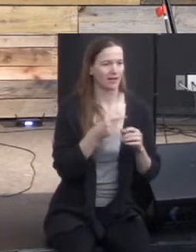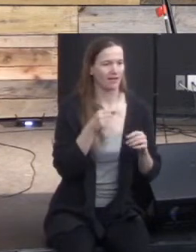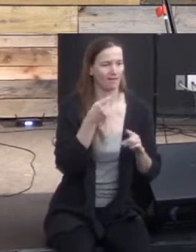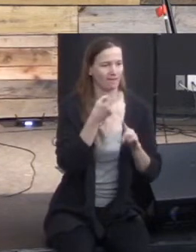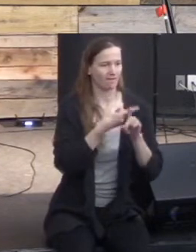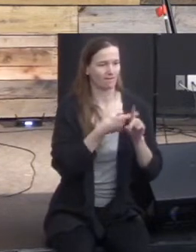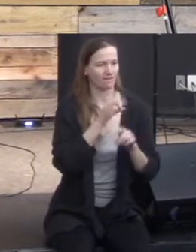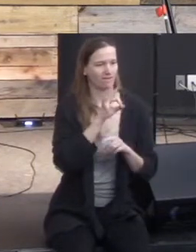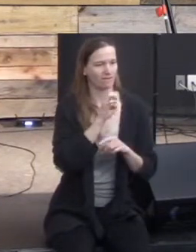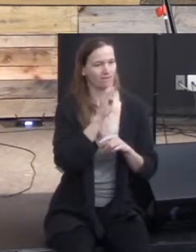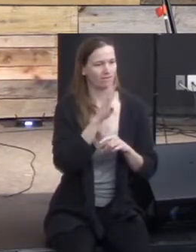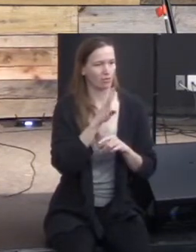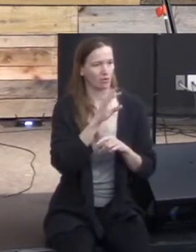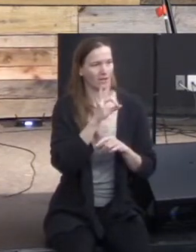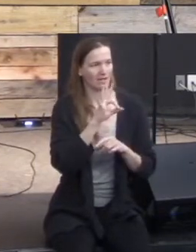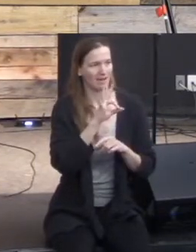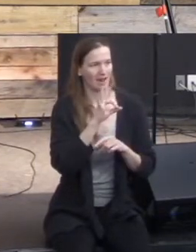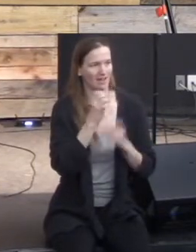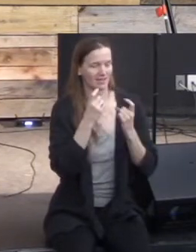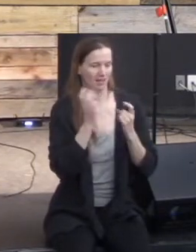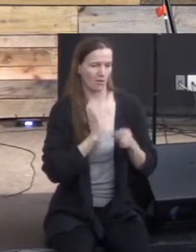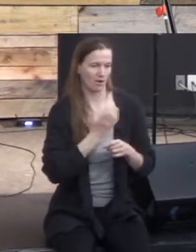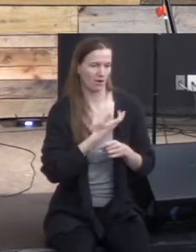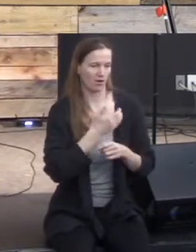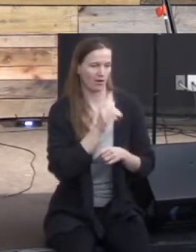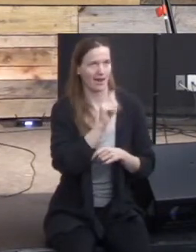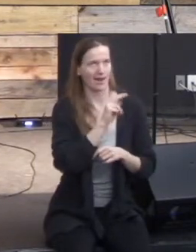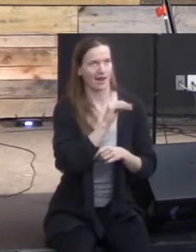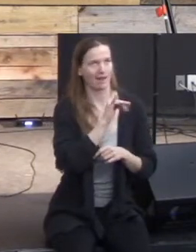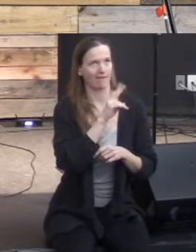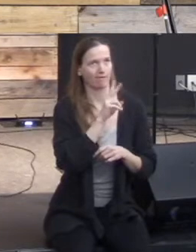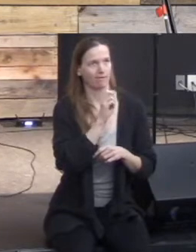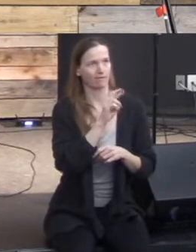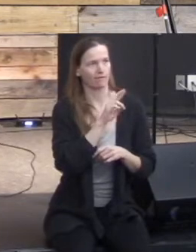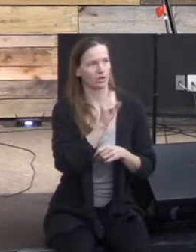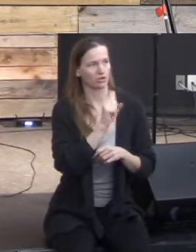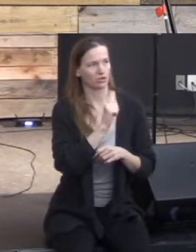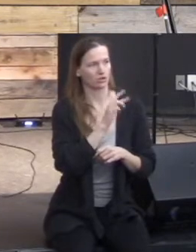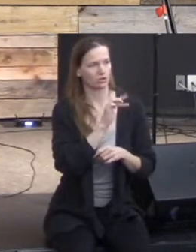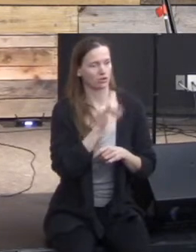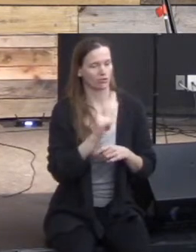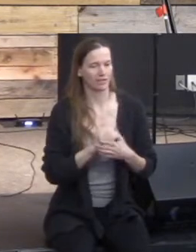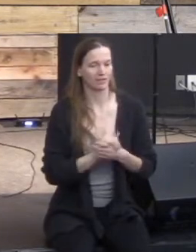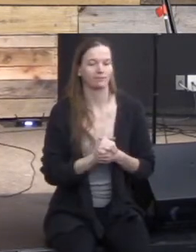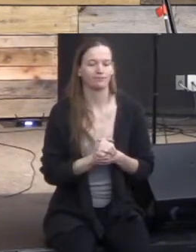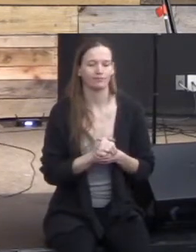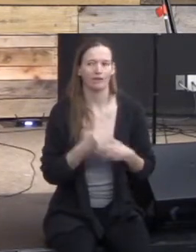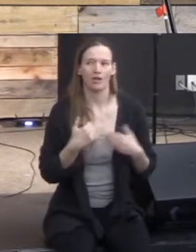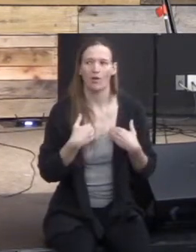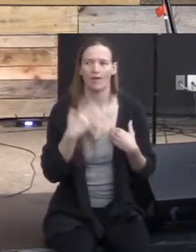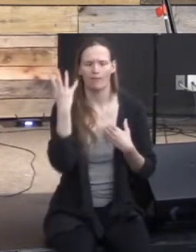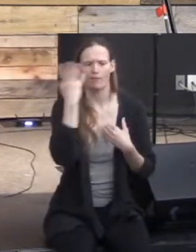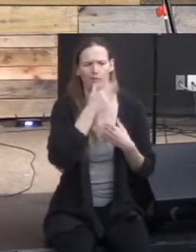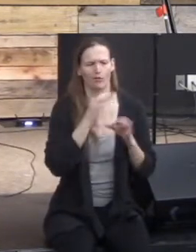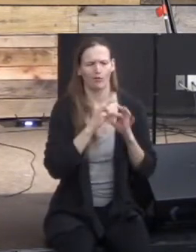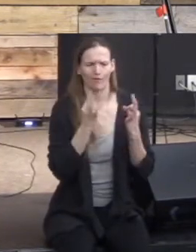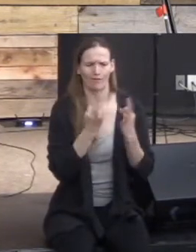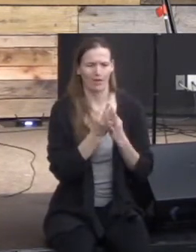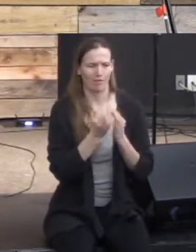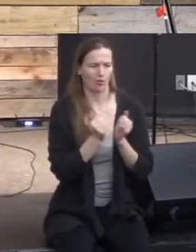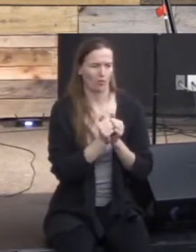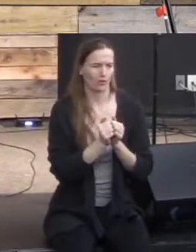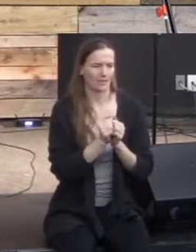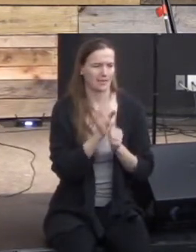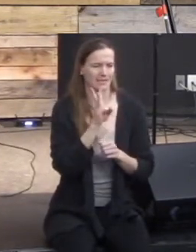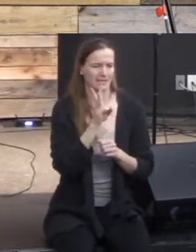we're celebrating this week. We have a beautiful combined family of 6 kids,